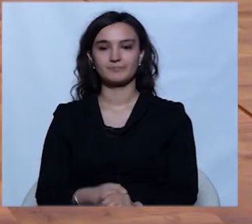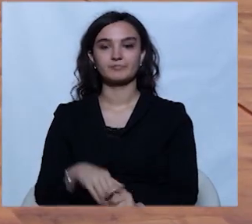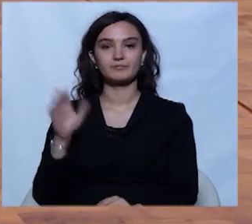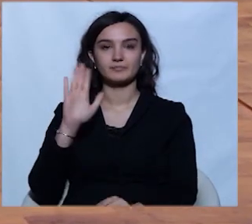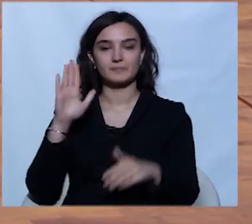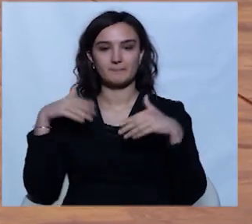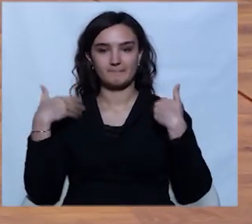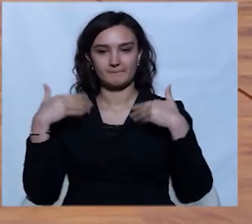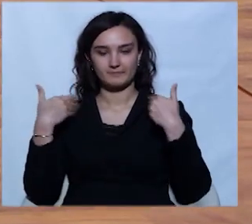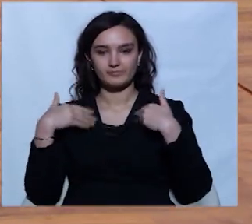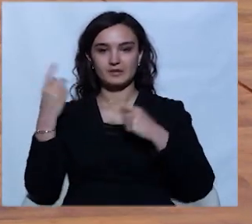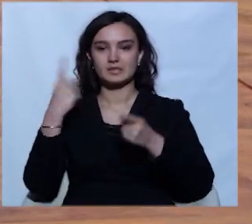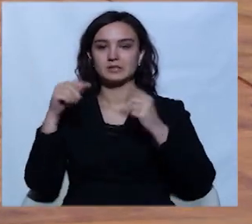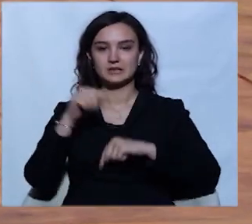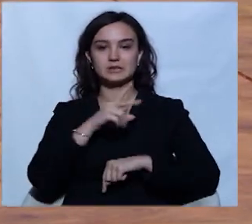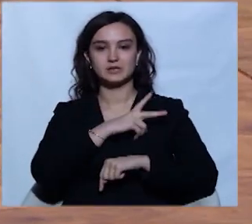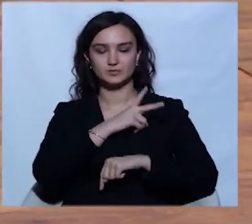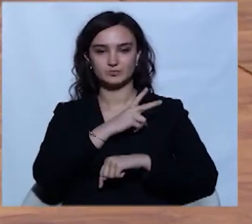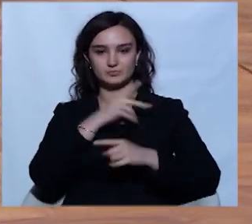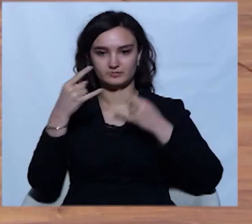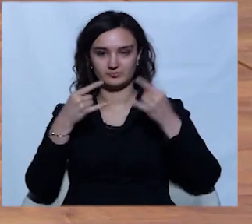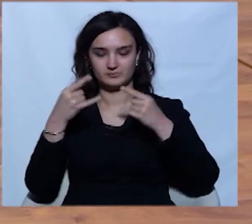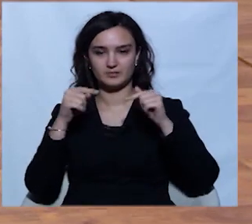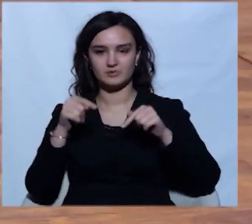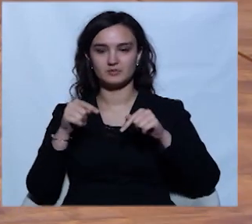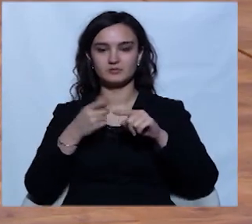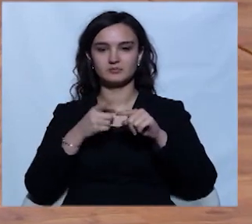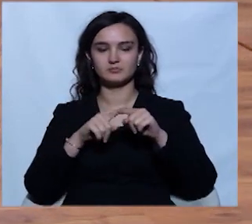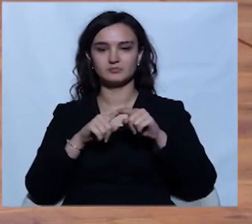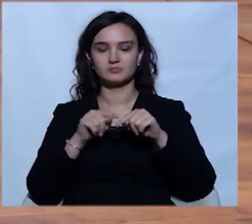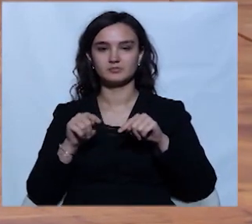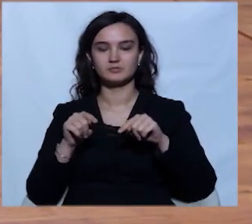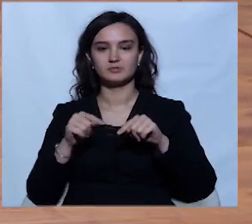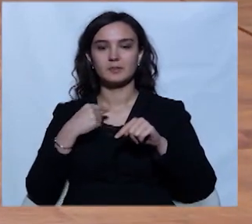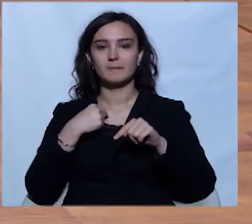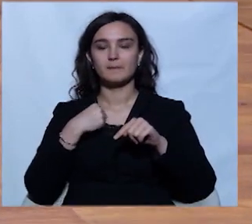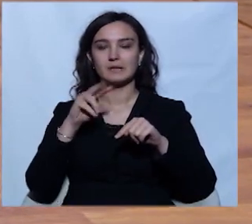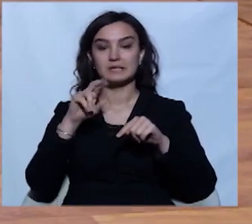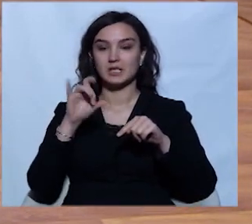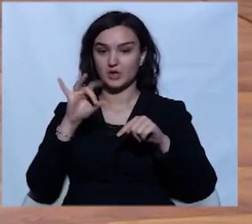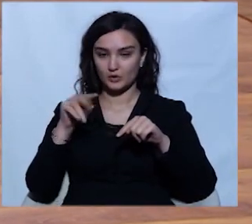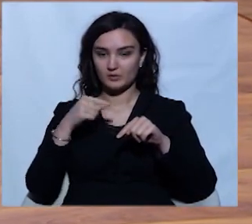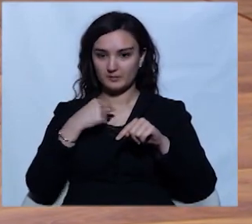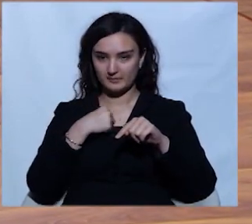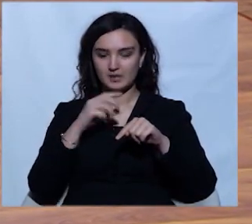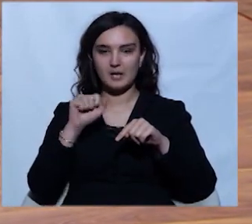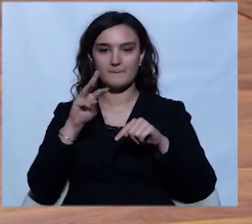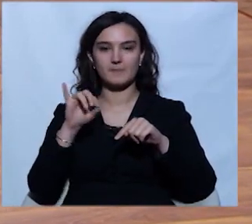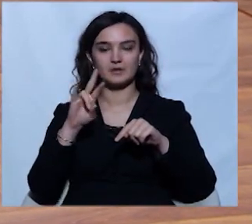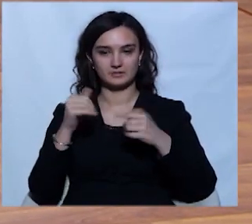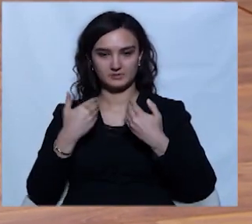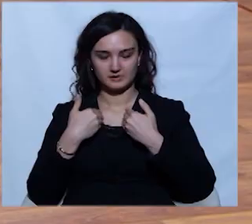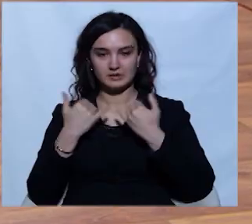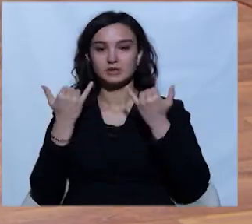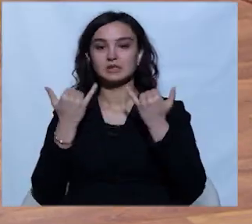Hi there, and welcome back to an English lesson on TV. We are your hosts. I'm Mr. Daryl. And I'm Miss Samantha.